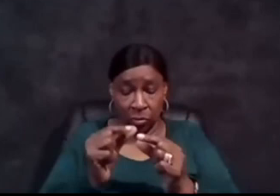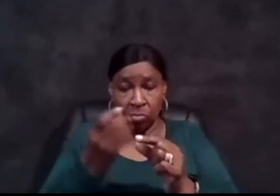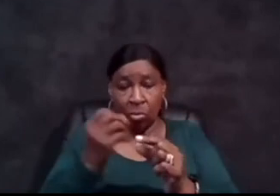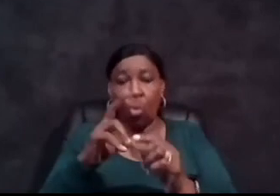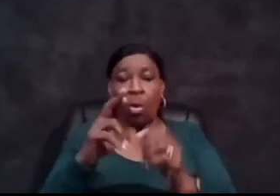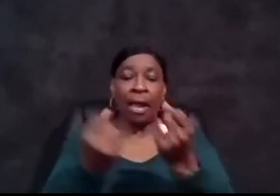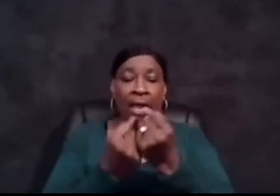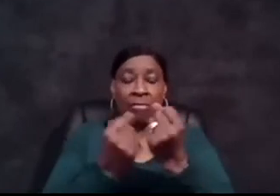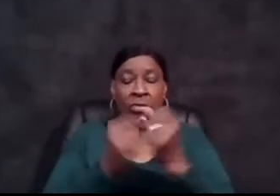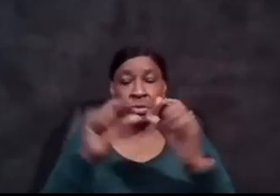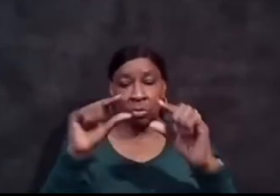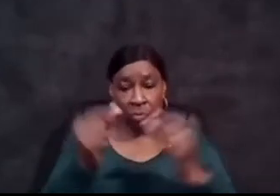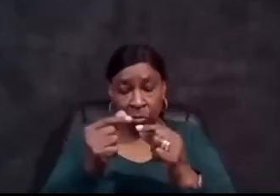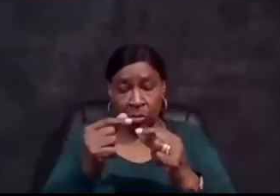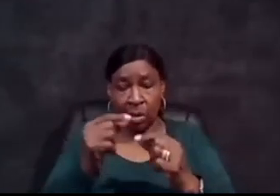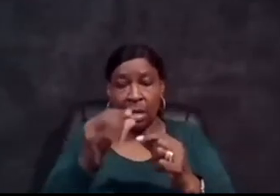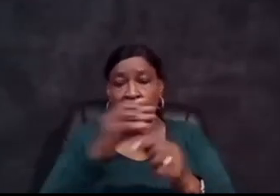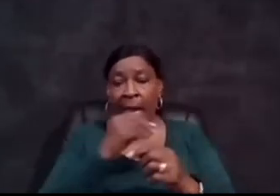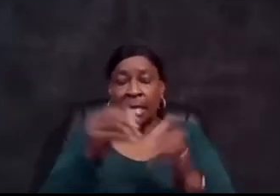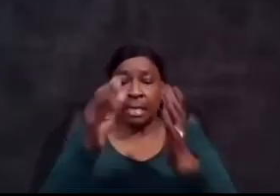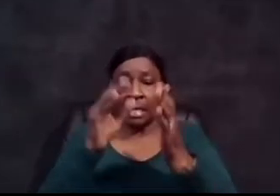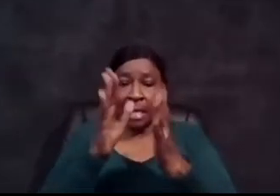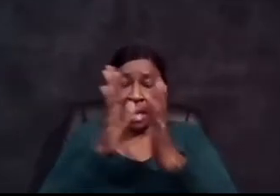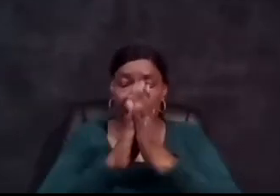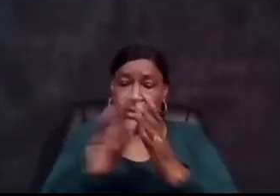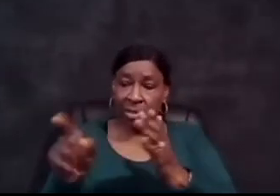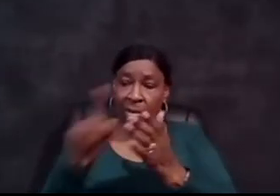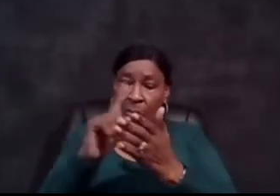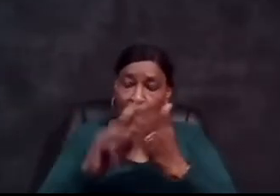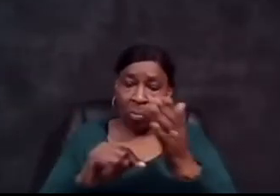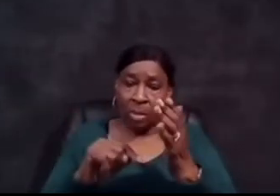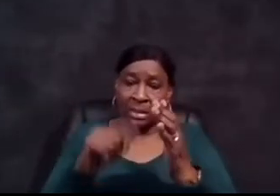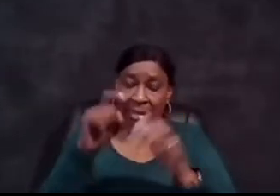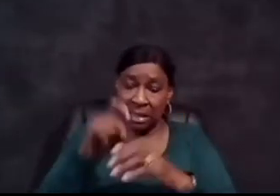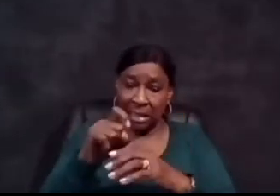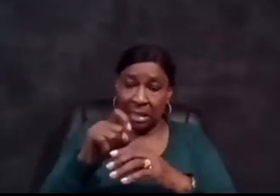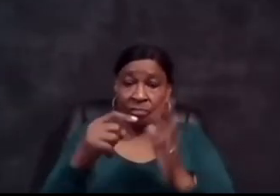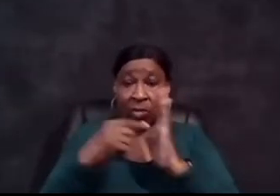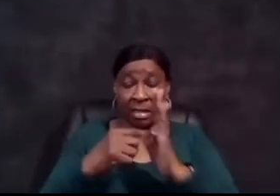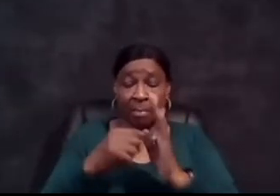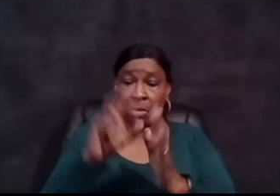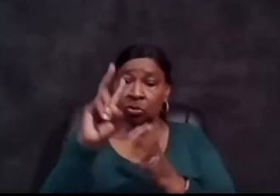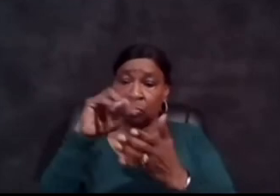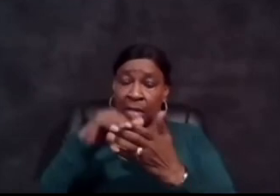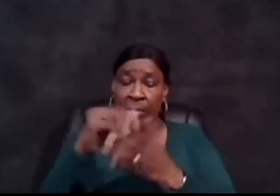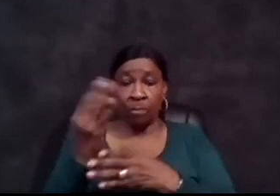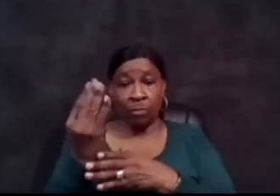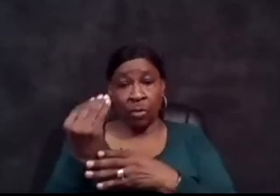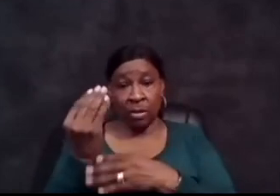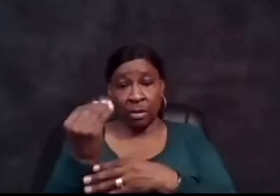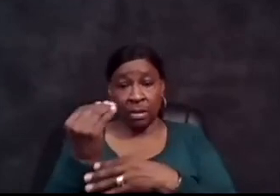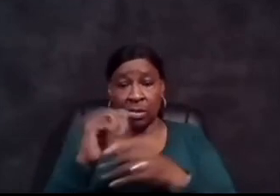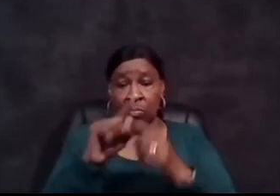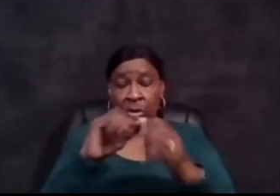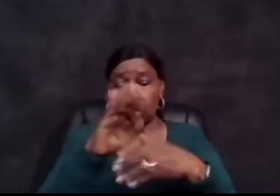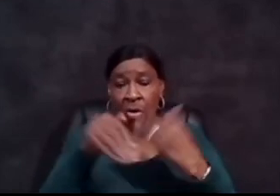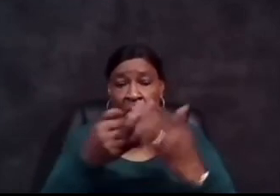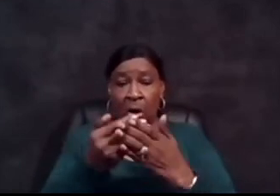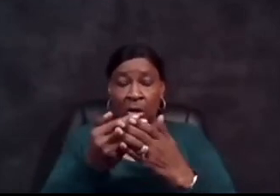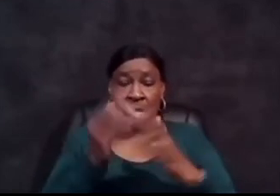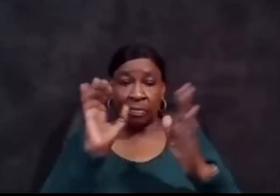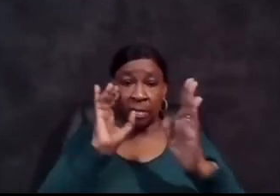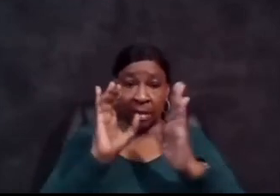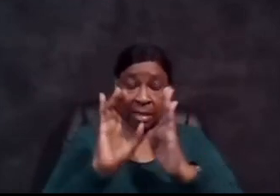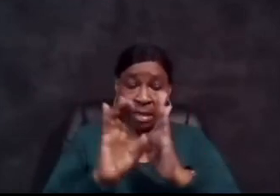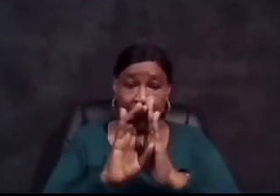about what it is that the ask is. So for example, in 2014, when all of the images were coming